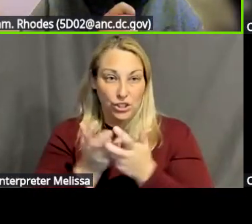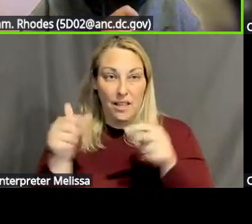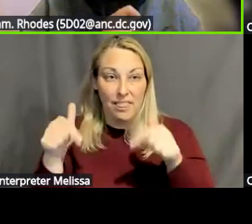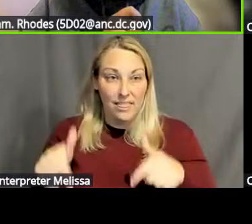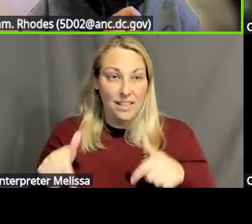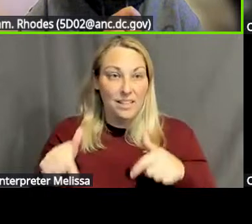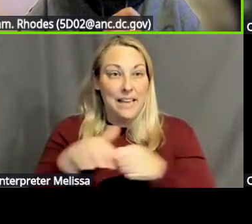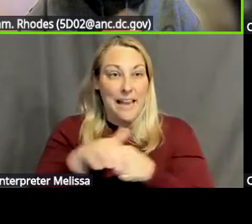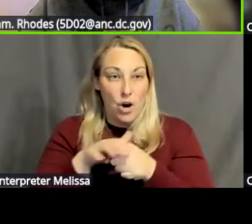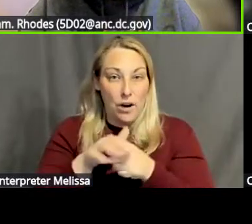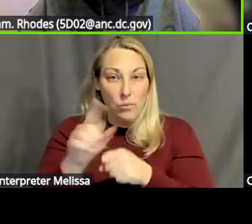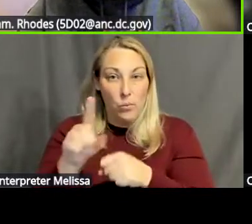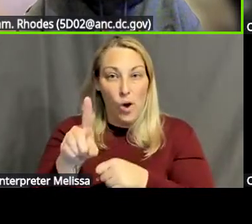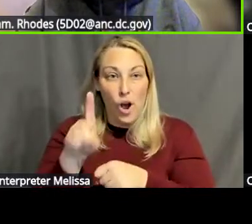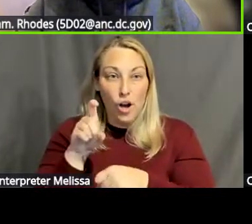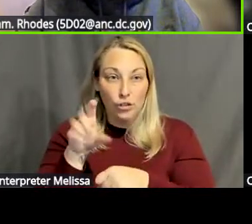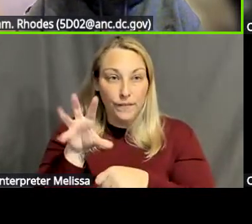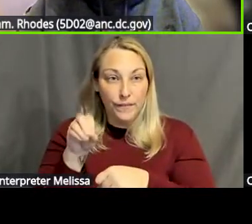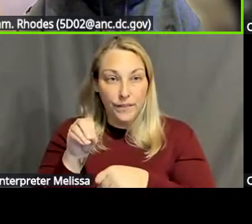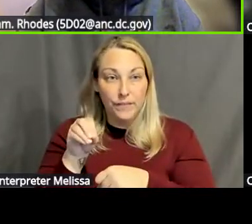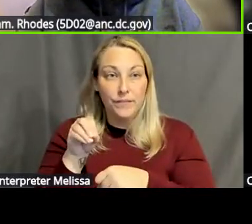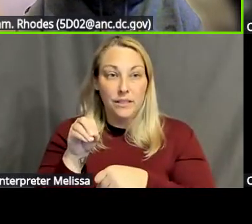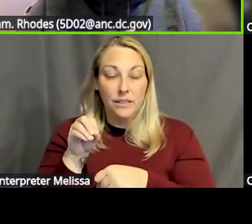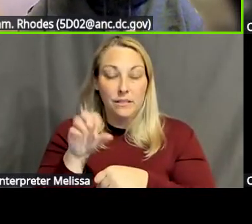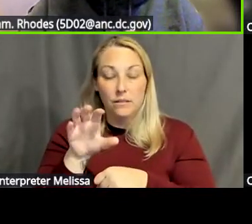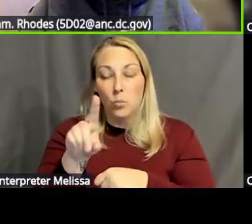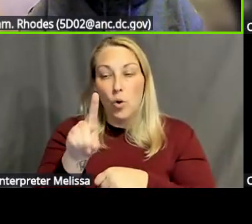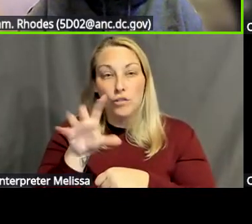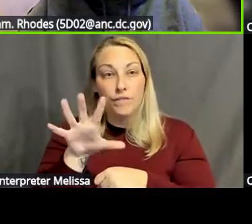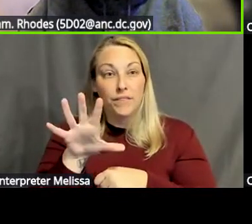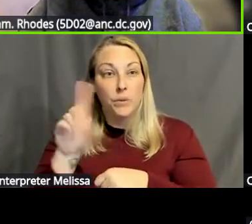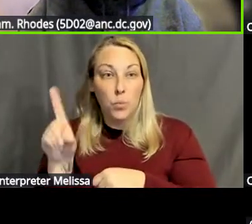old. We are working